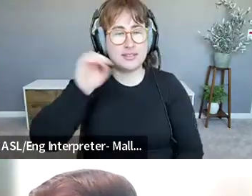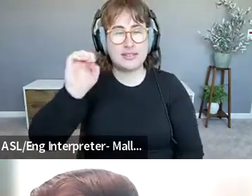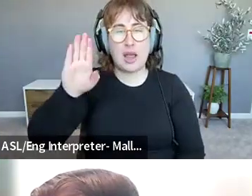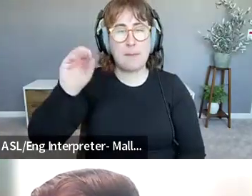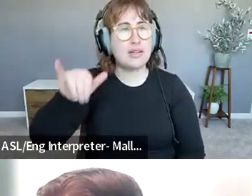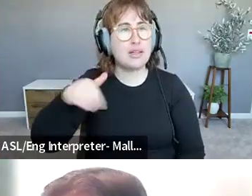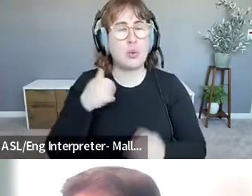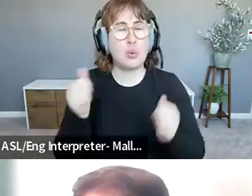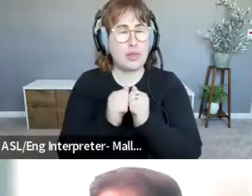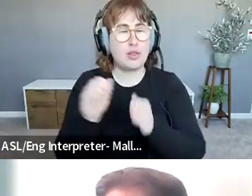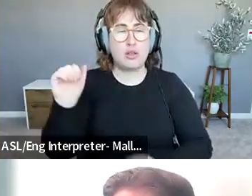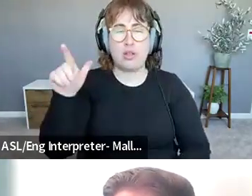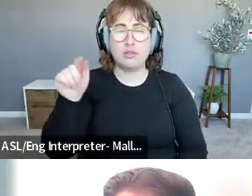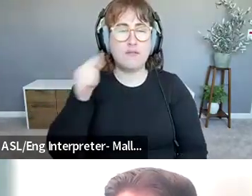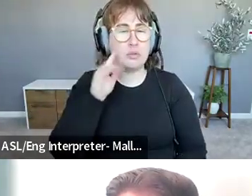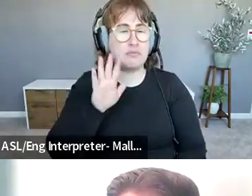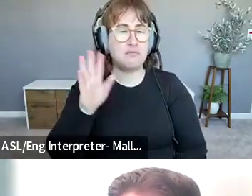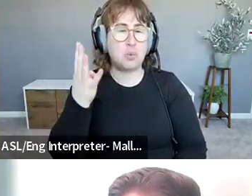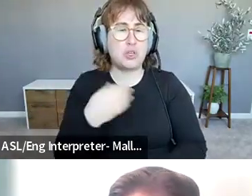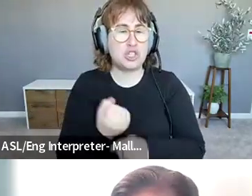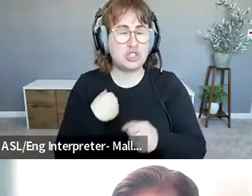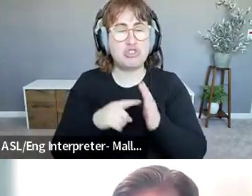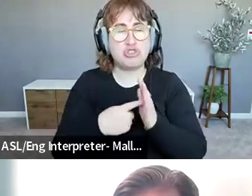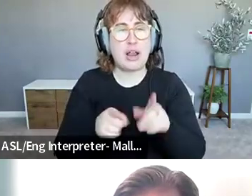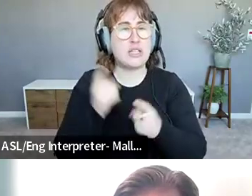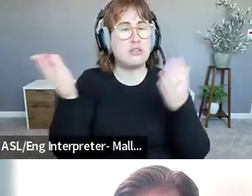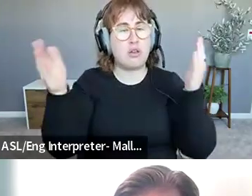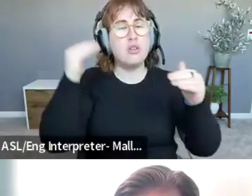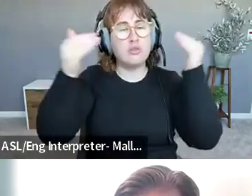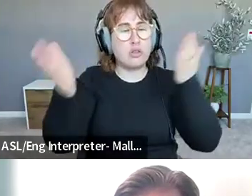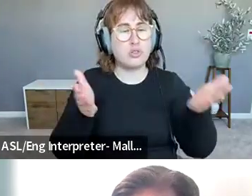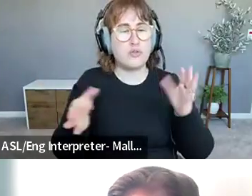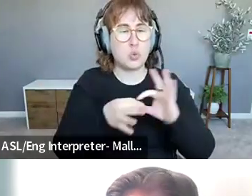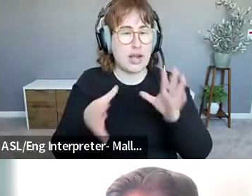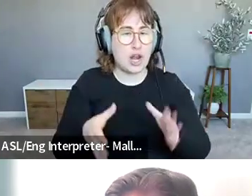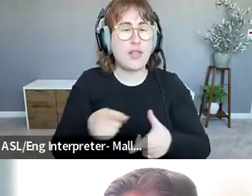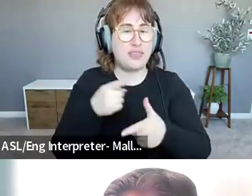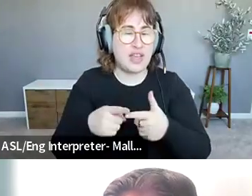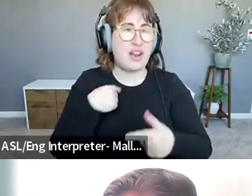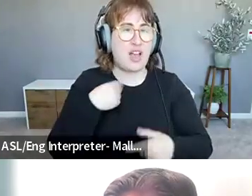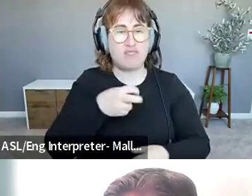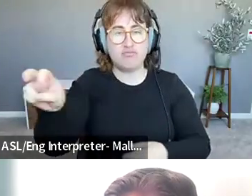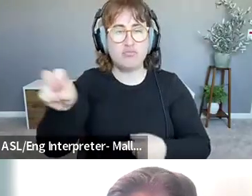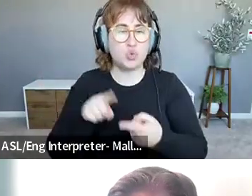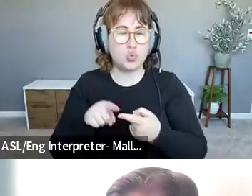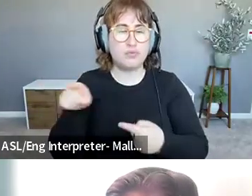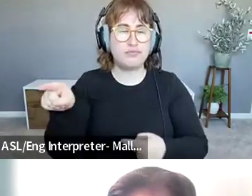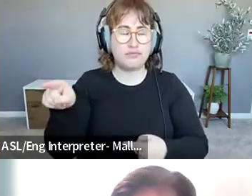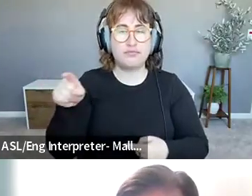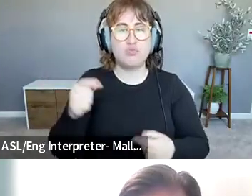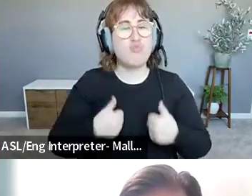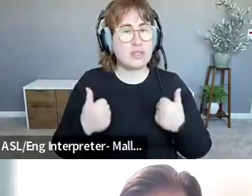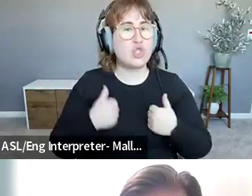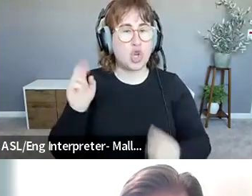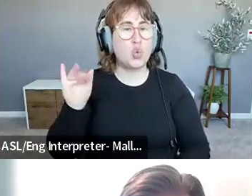been with the Regional Center for about 4 years. I started off as an adult service coordinator, and then I moved over to the